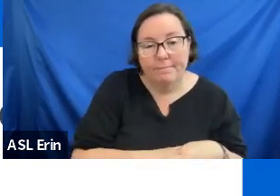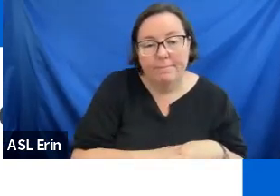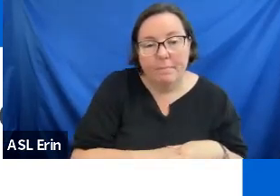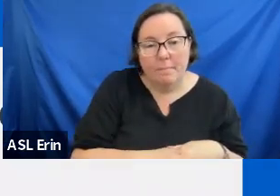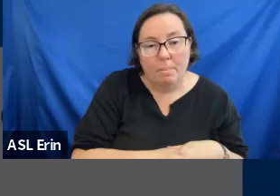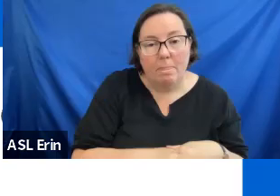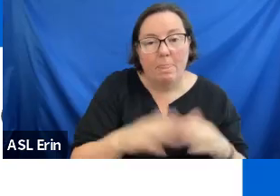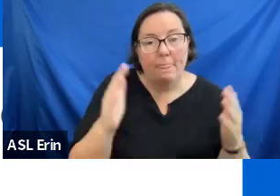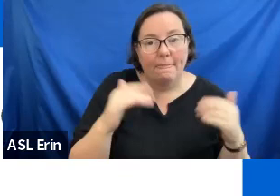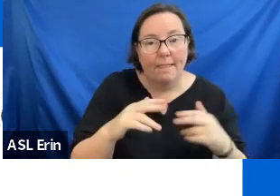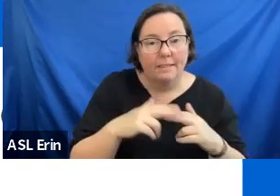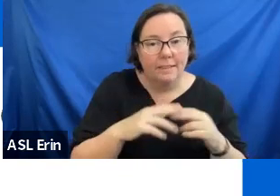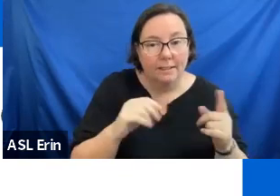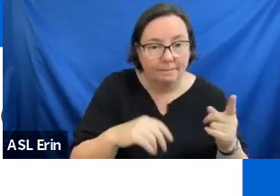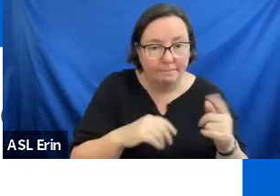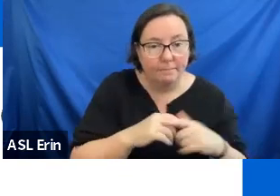Next slide, please.